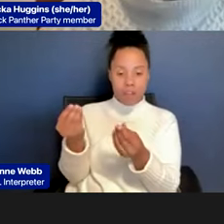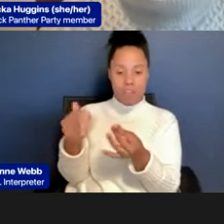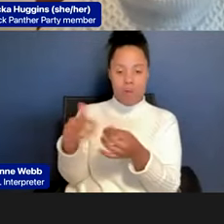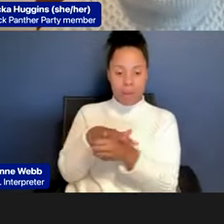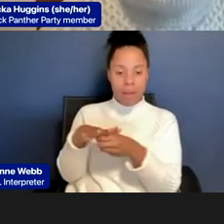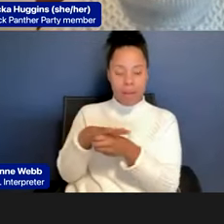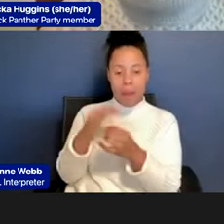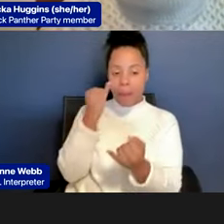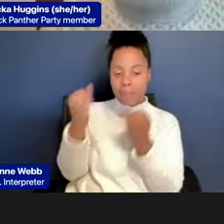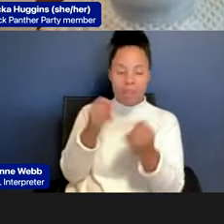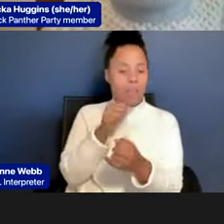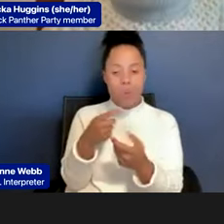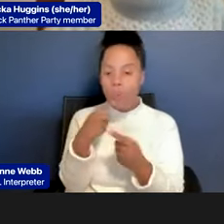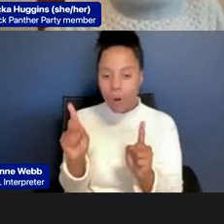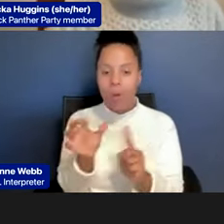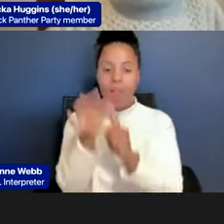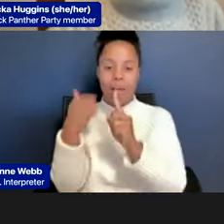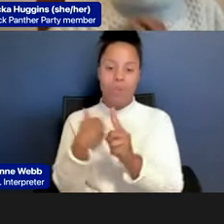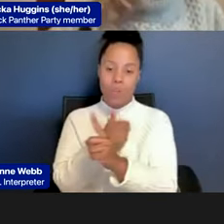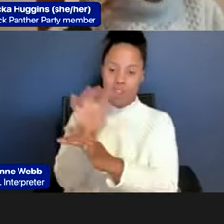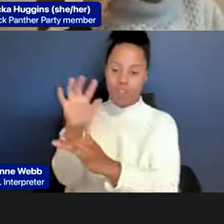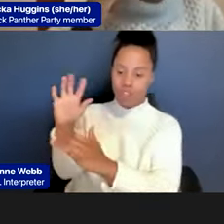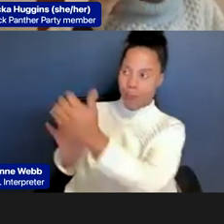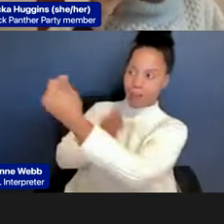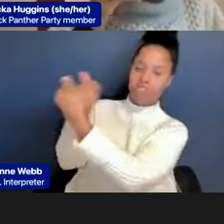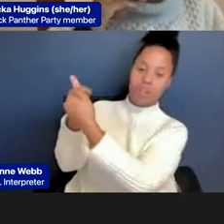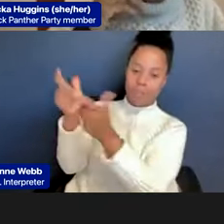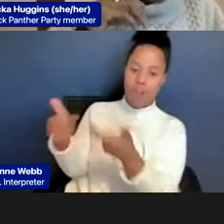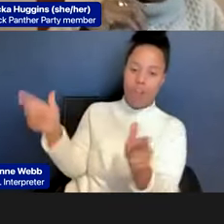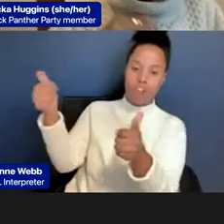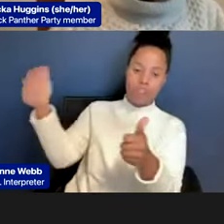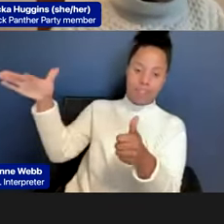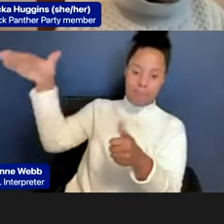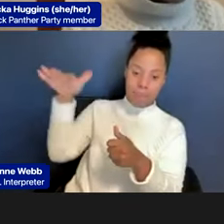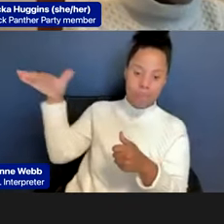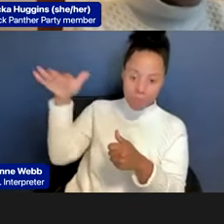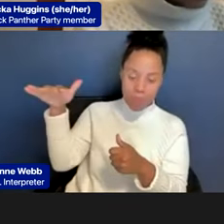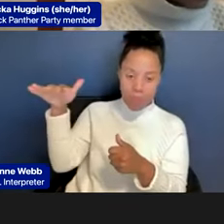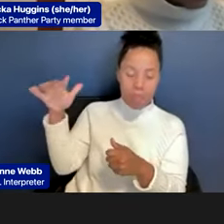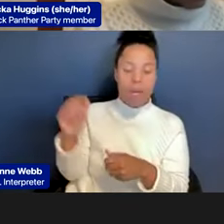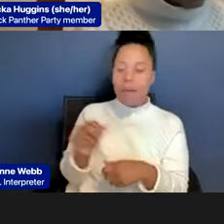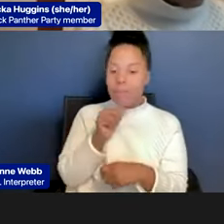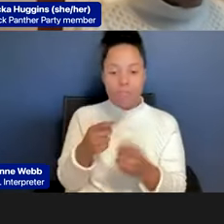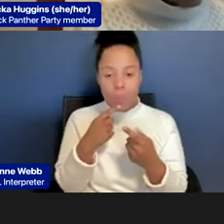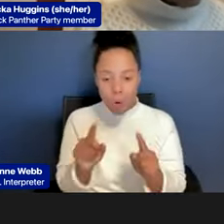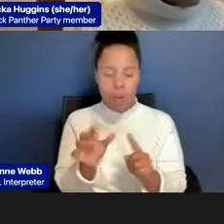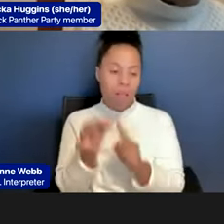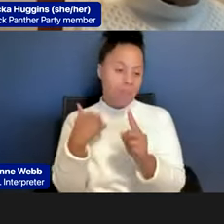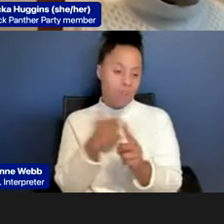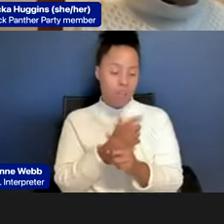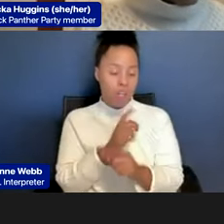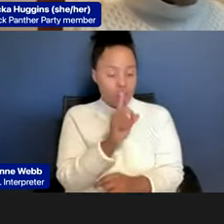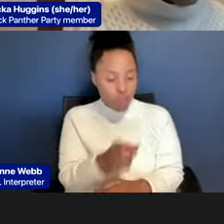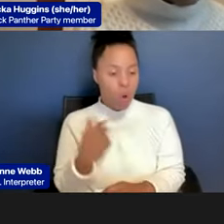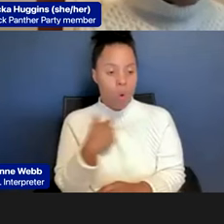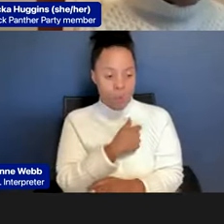obviously challenging the larger state at hand, right? It doesn't work unless we are sure that we're not seeking out